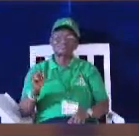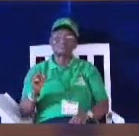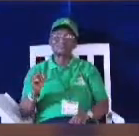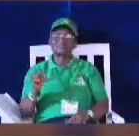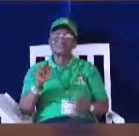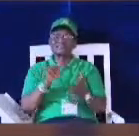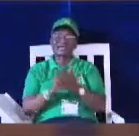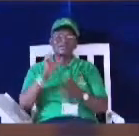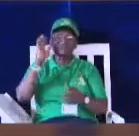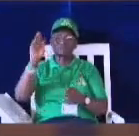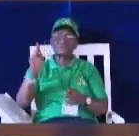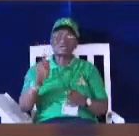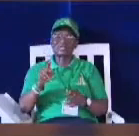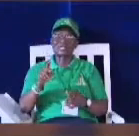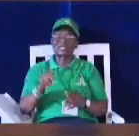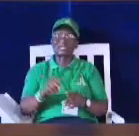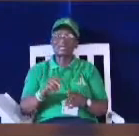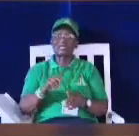that will kill